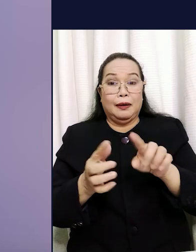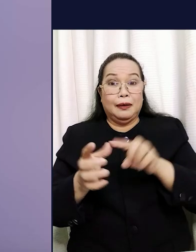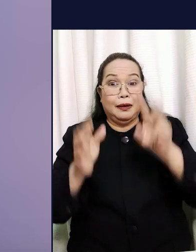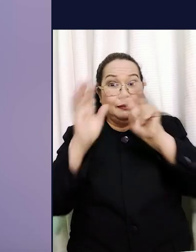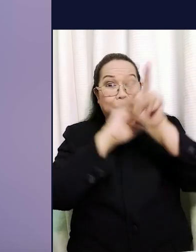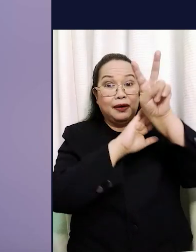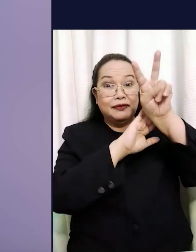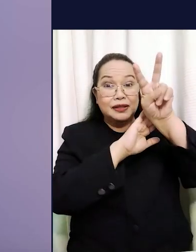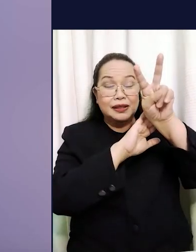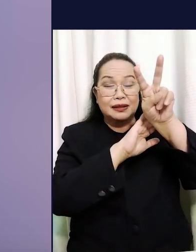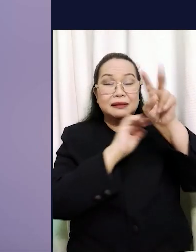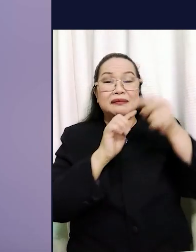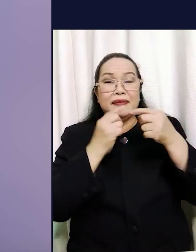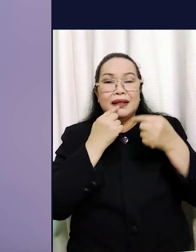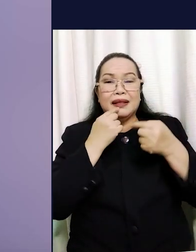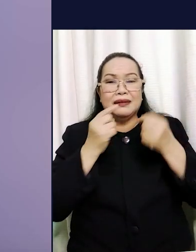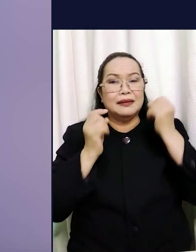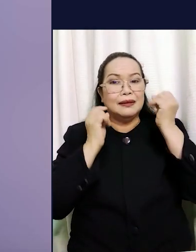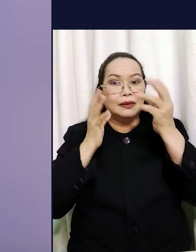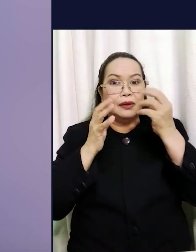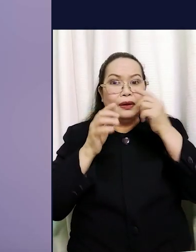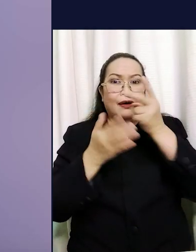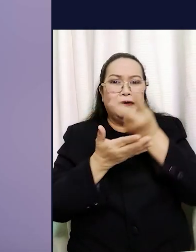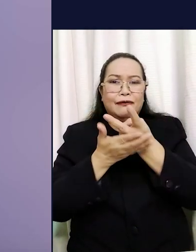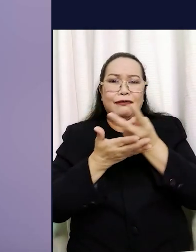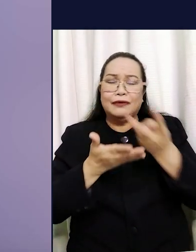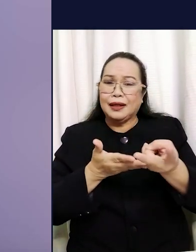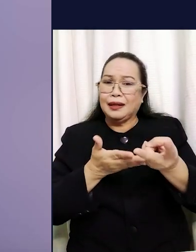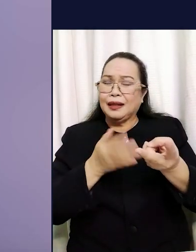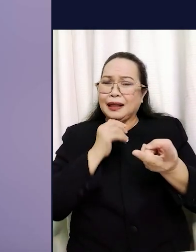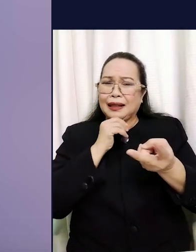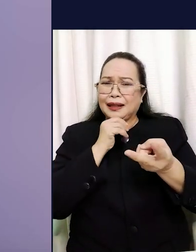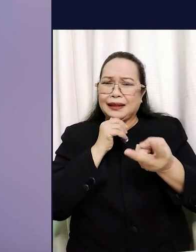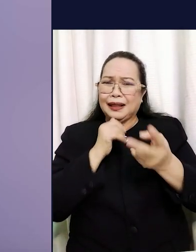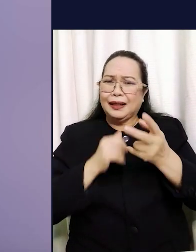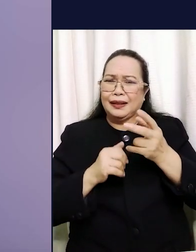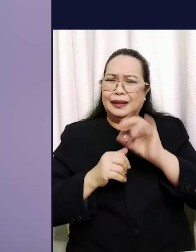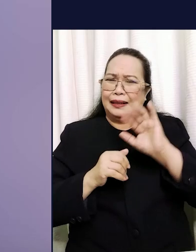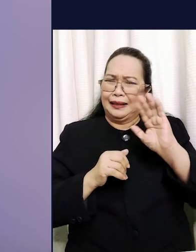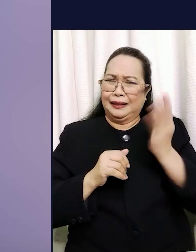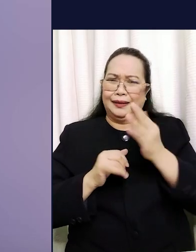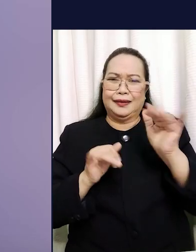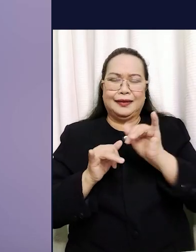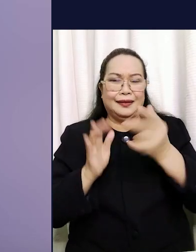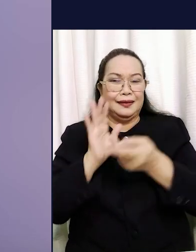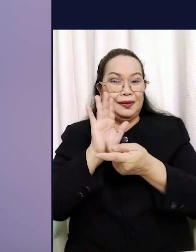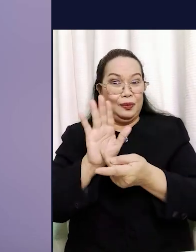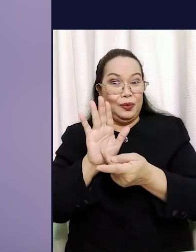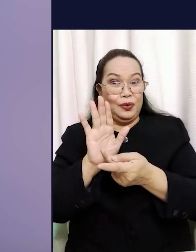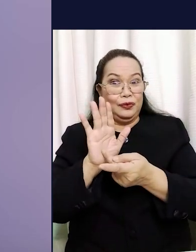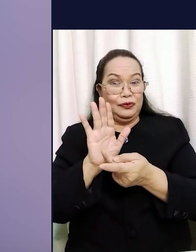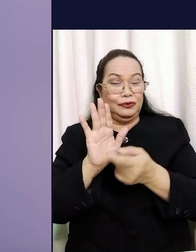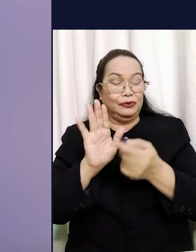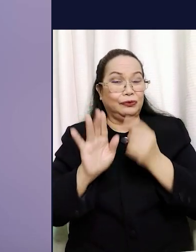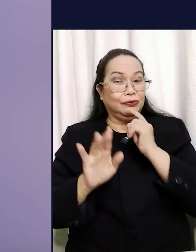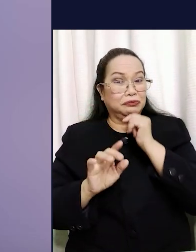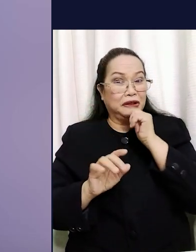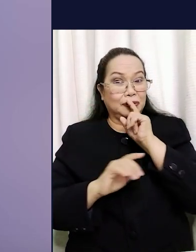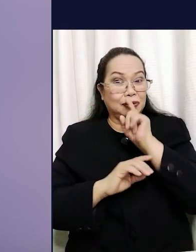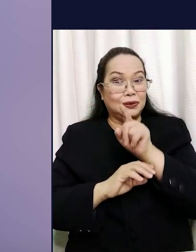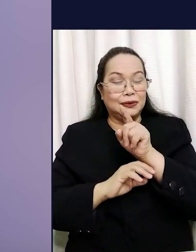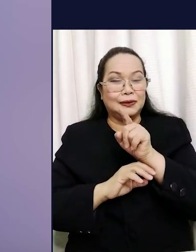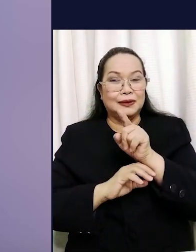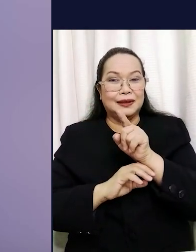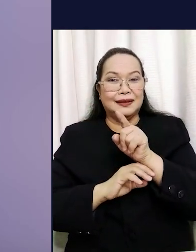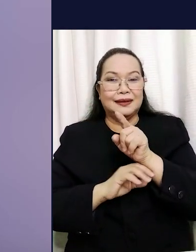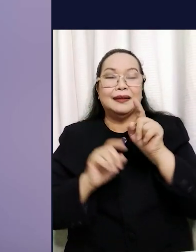are said to fail not in the sense that they prove untrue, na hindi ho totoo. Pero